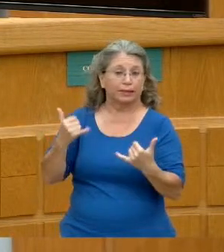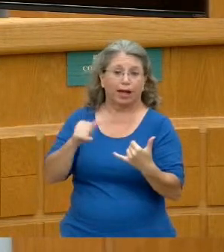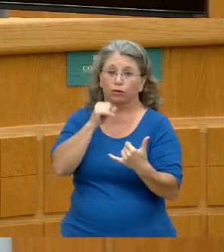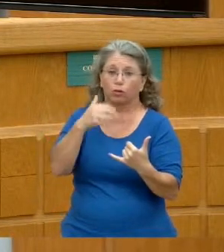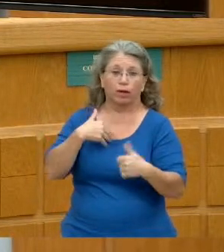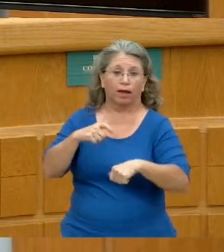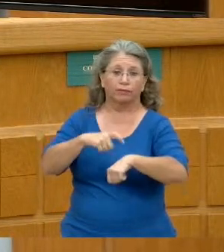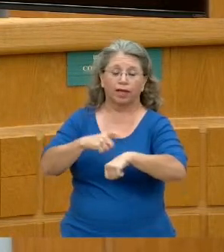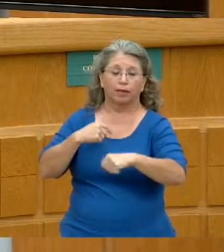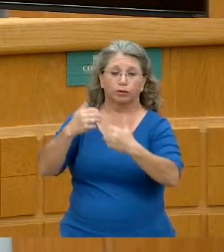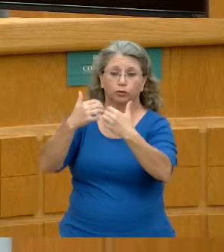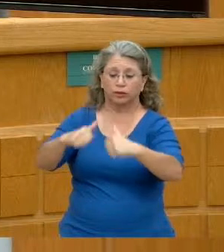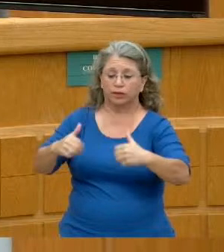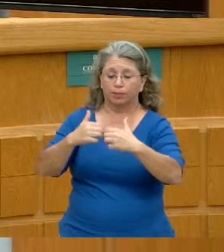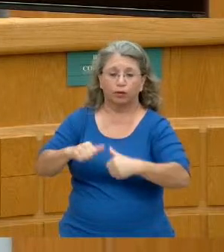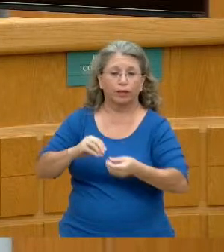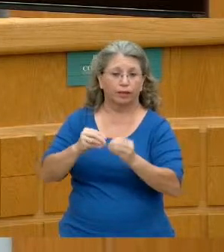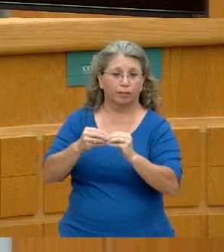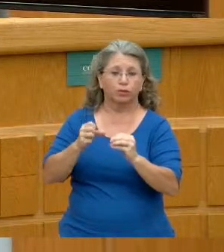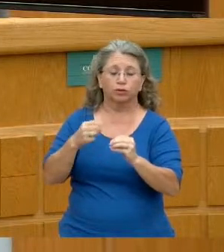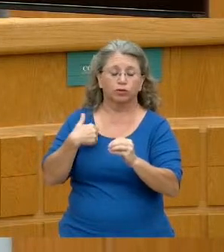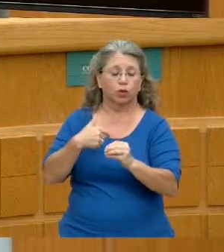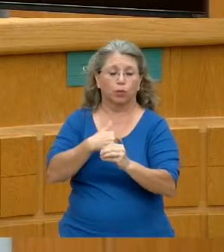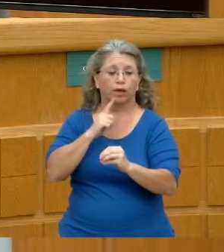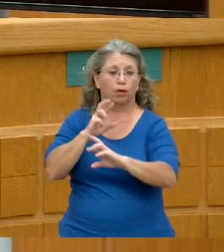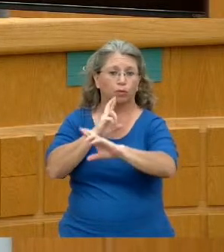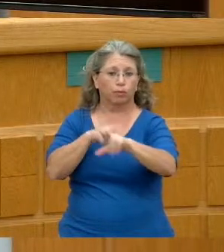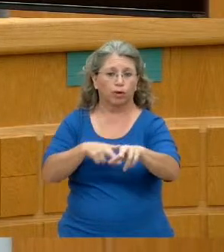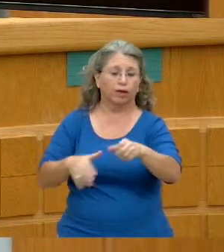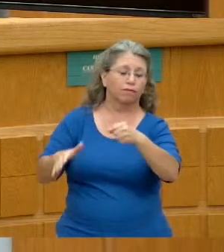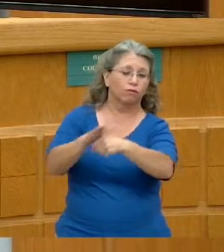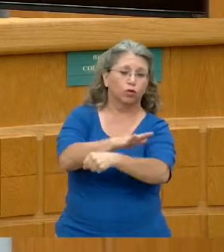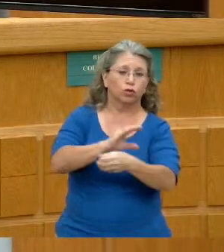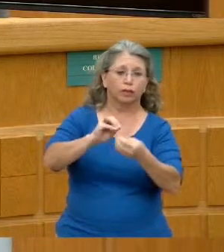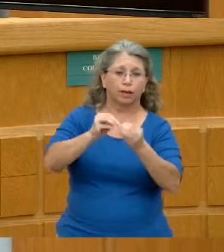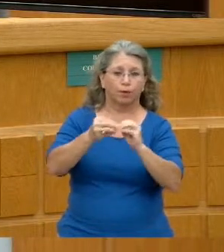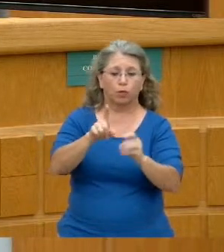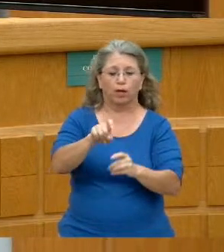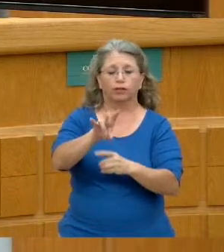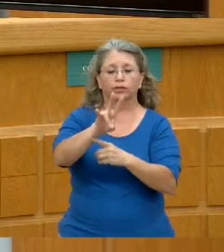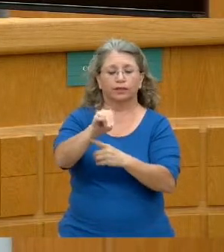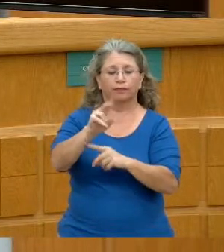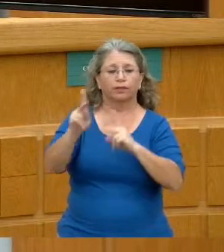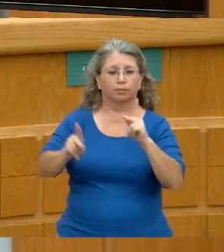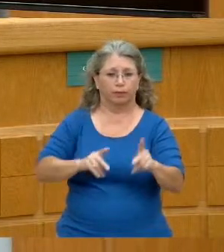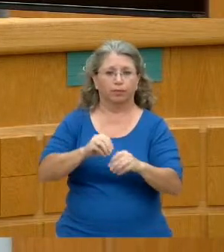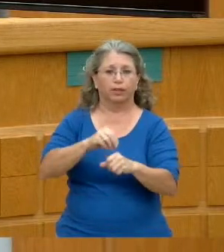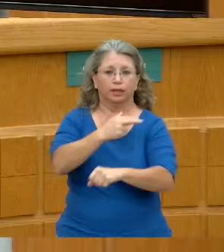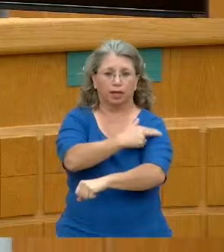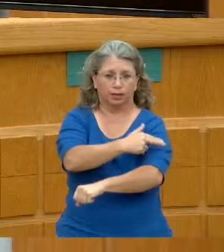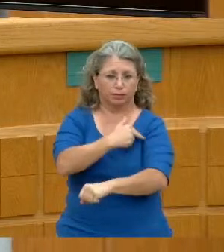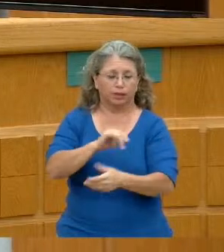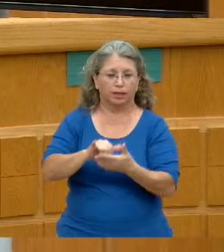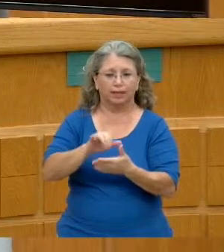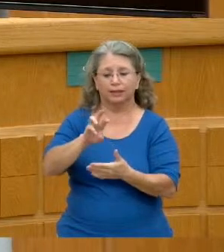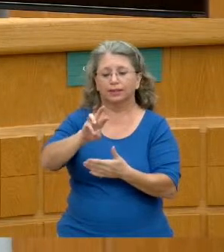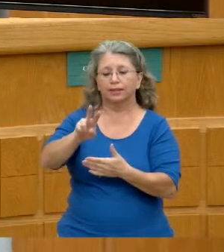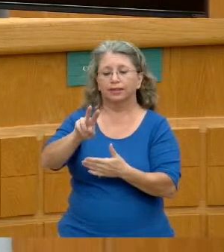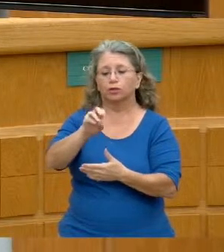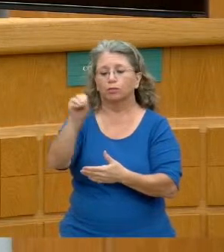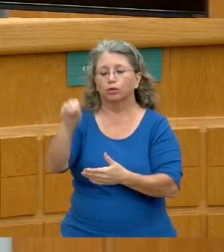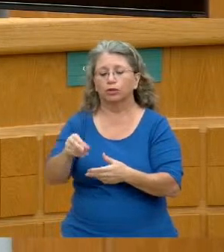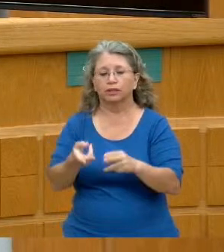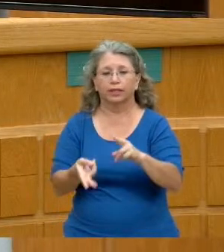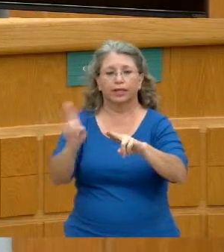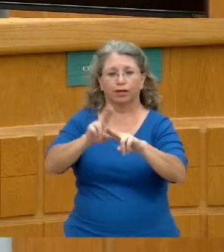number, so we're reporting the full number today. 170 persons in the hospital. That's a 62% increase